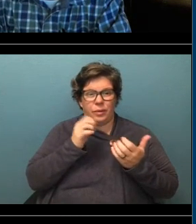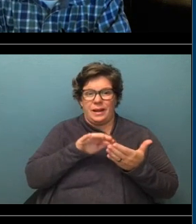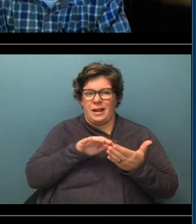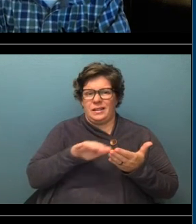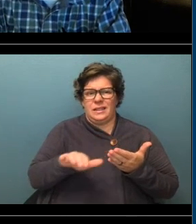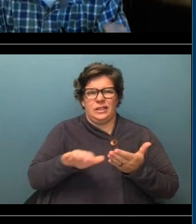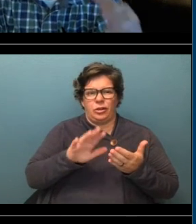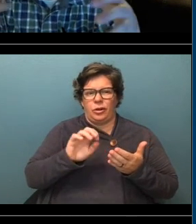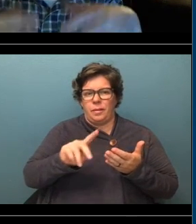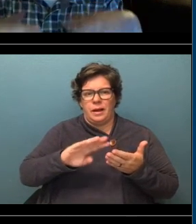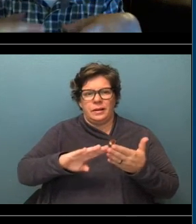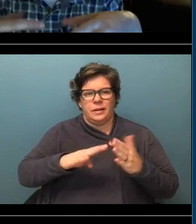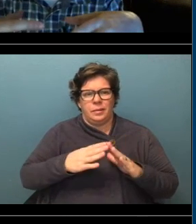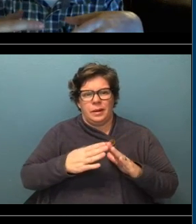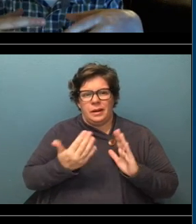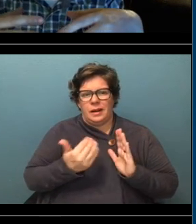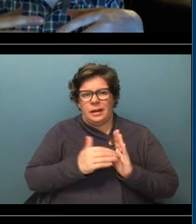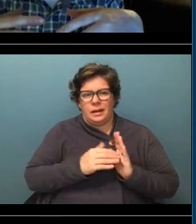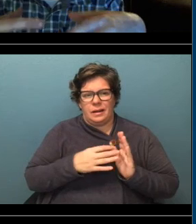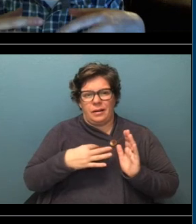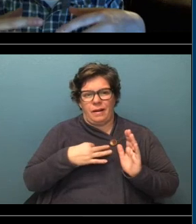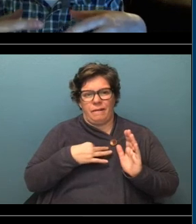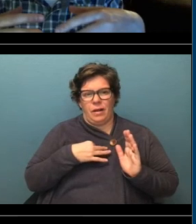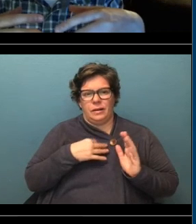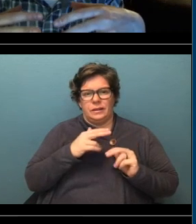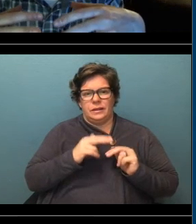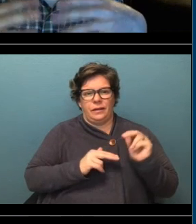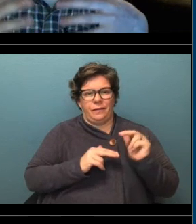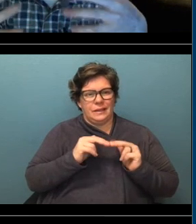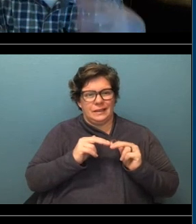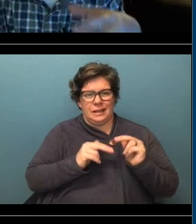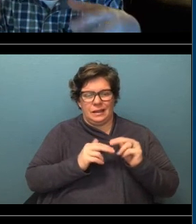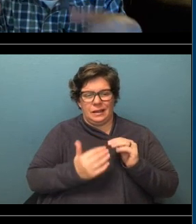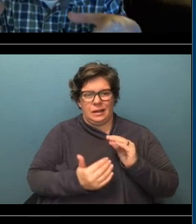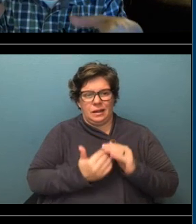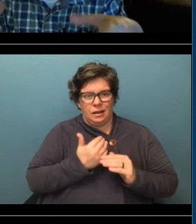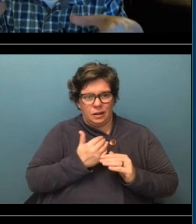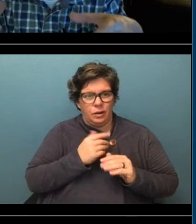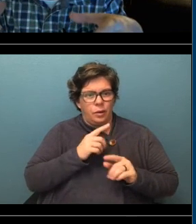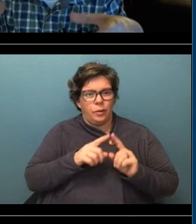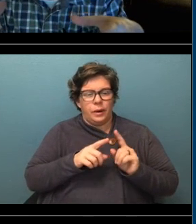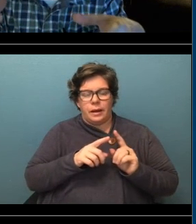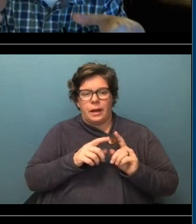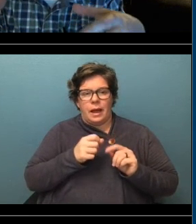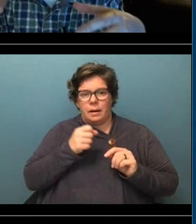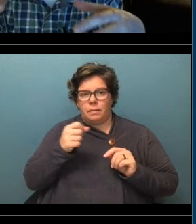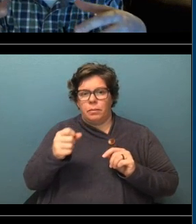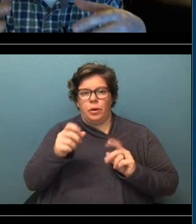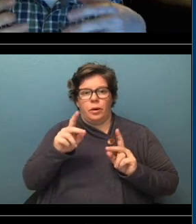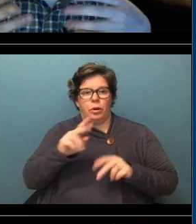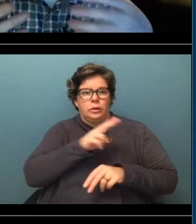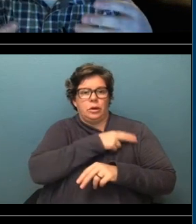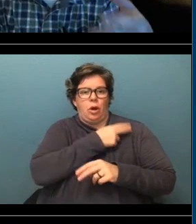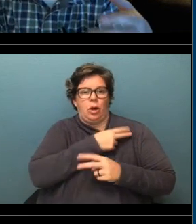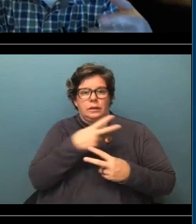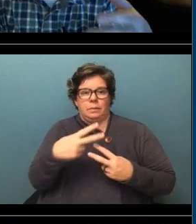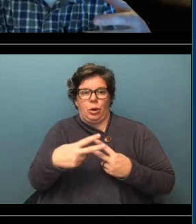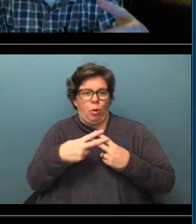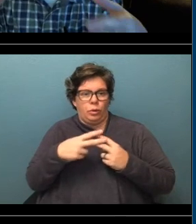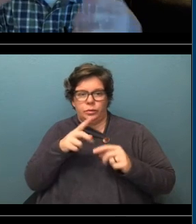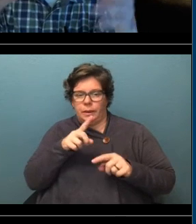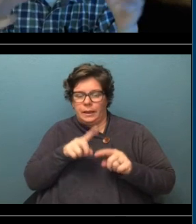the community because, once again, this is a voluntary facility. We cannot place an individual on a hold, and our main